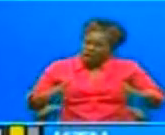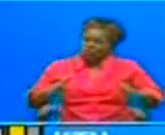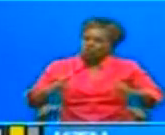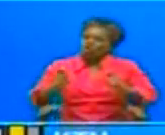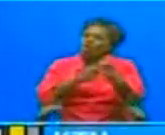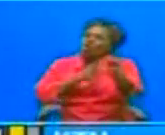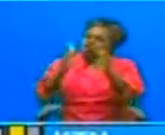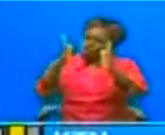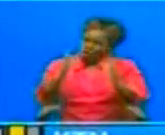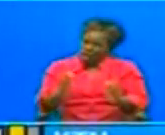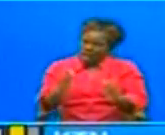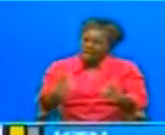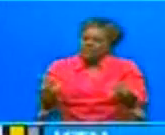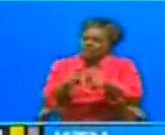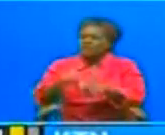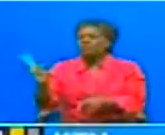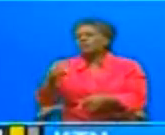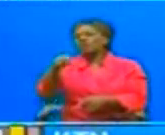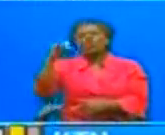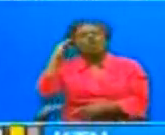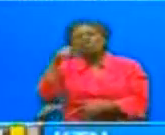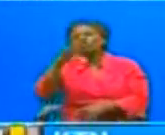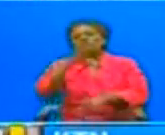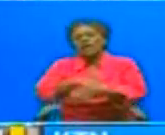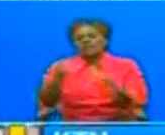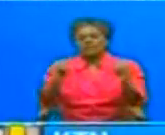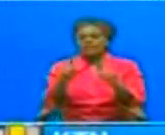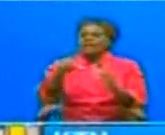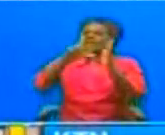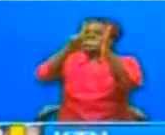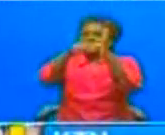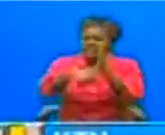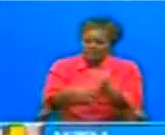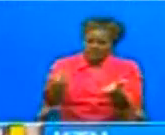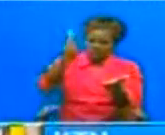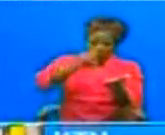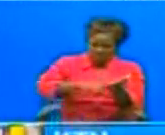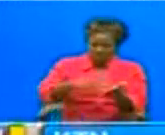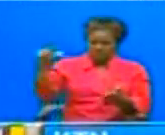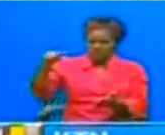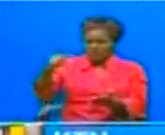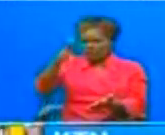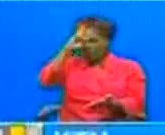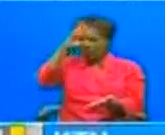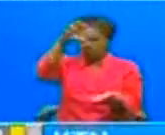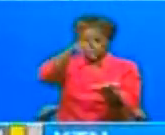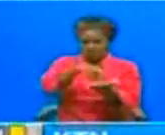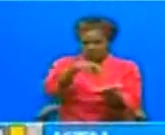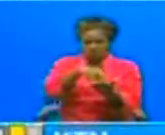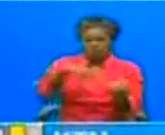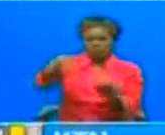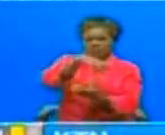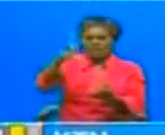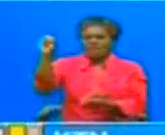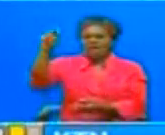communicating. Yes, sir. And a piga, akuna mwenye alichukua simu. Keter later recorded a statement at the Gilgil police station. The controversial member